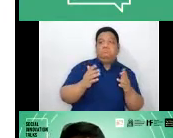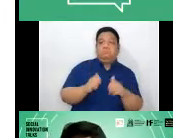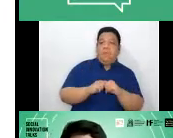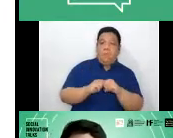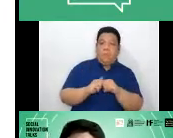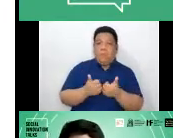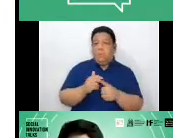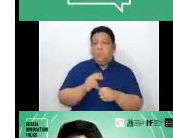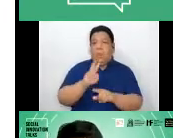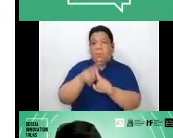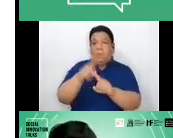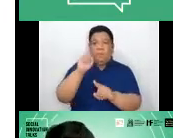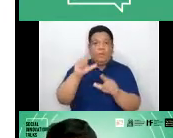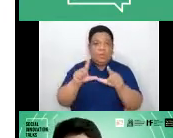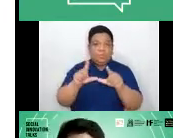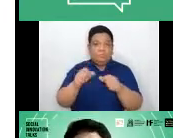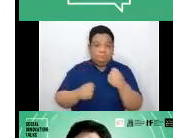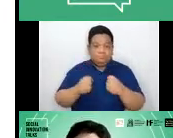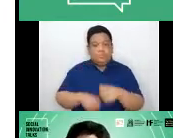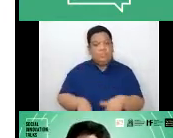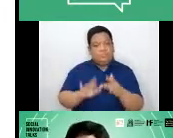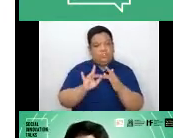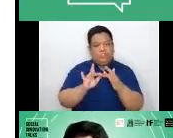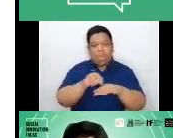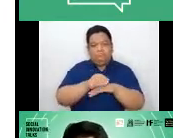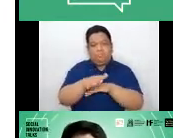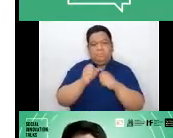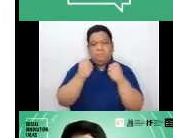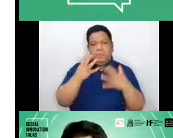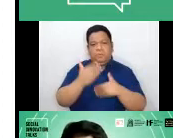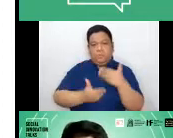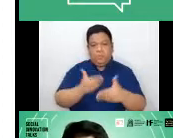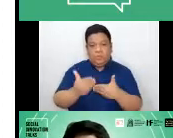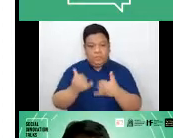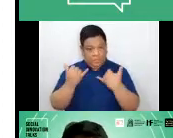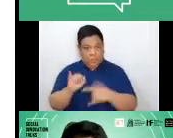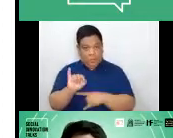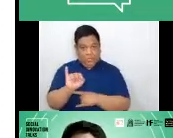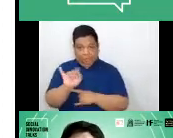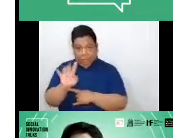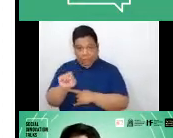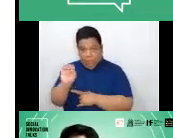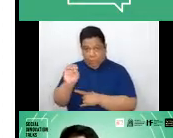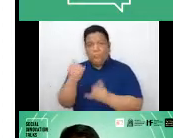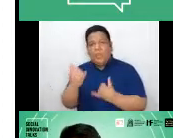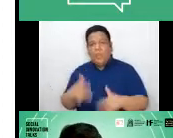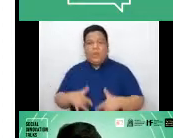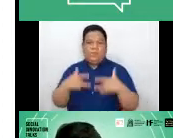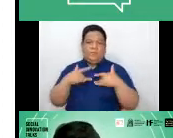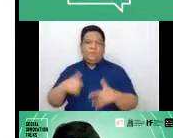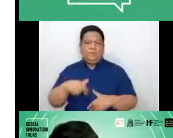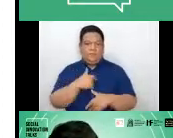apply for a driver's license. The internet has changed a lot of processes, and Industry 4.0 is something that we're living in today. It's